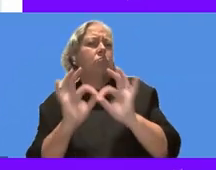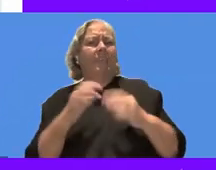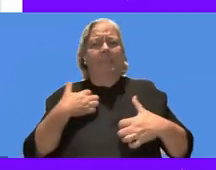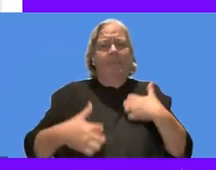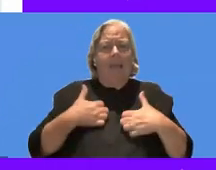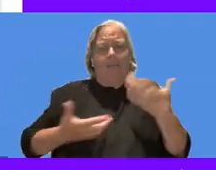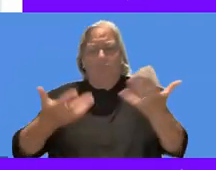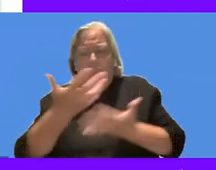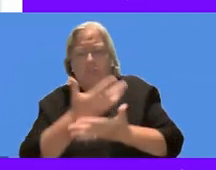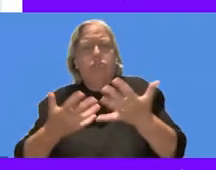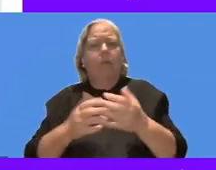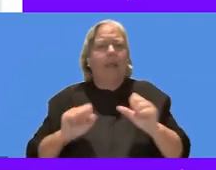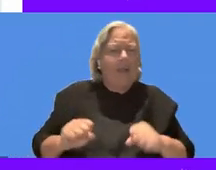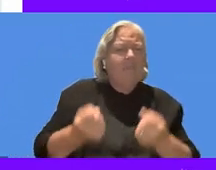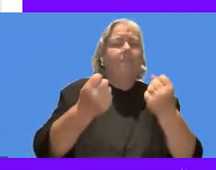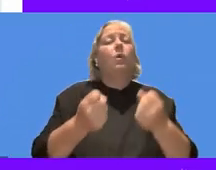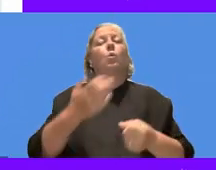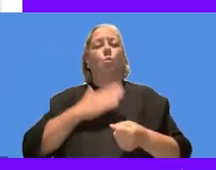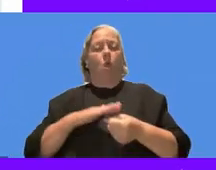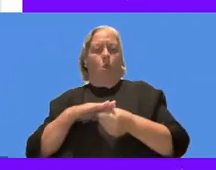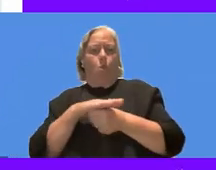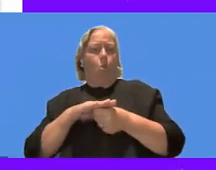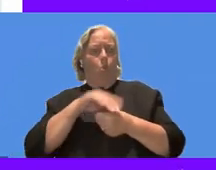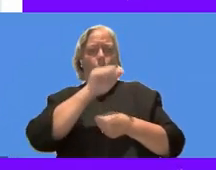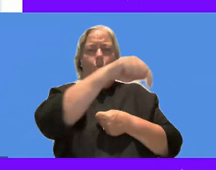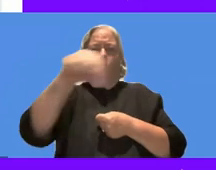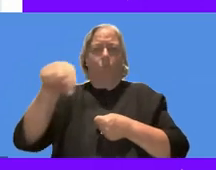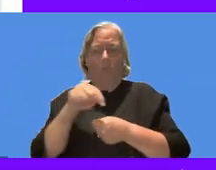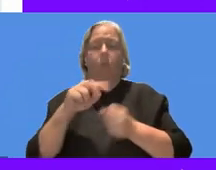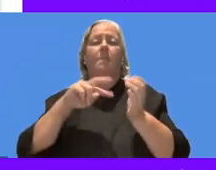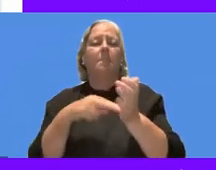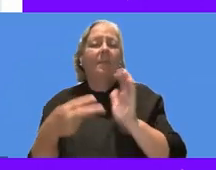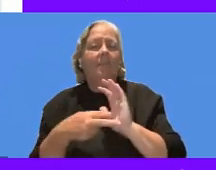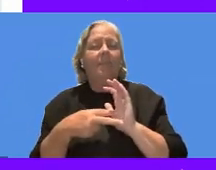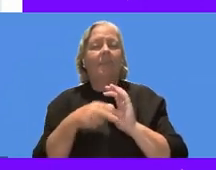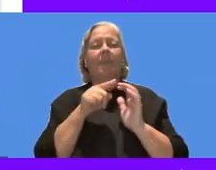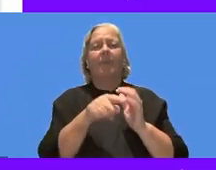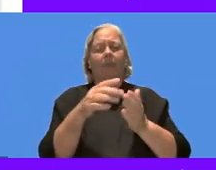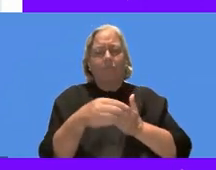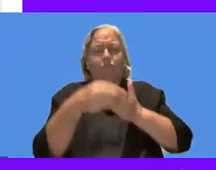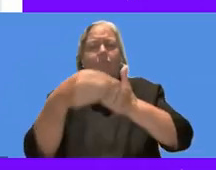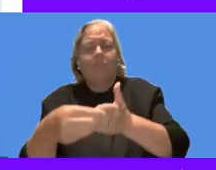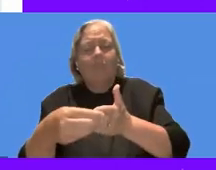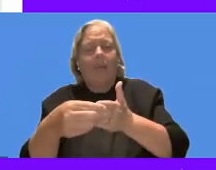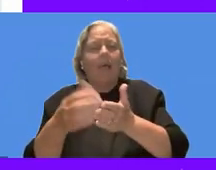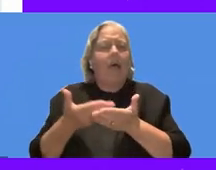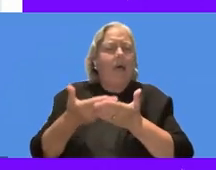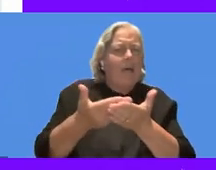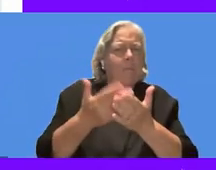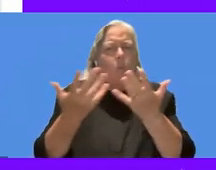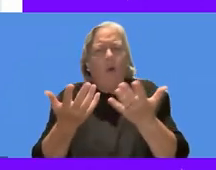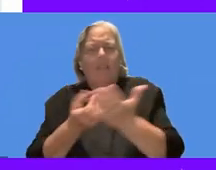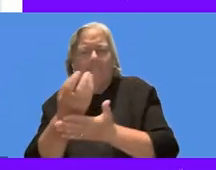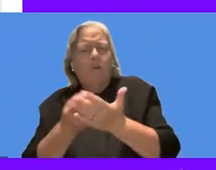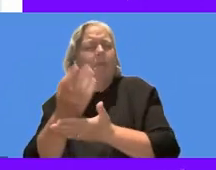happen at the local level. And this will link to a virtual stage digital advocacy hub and shared through